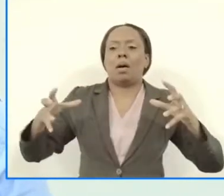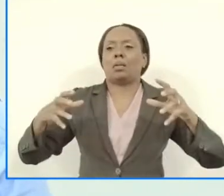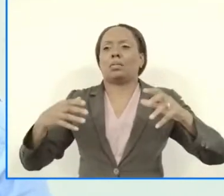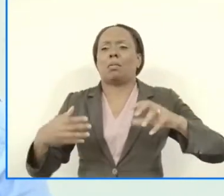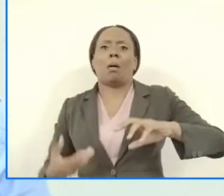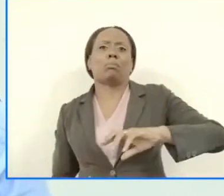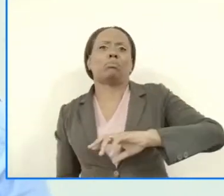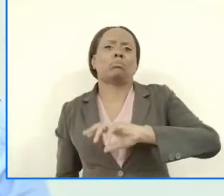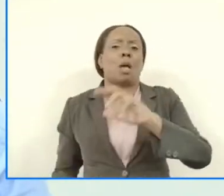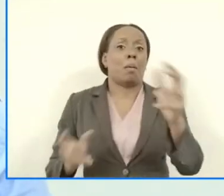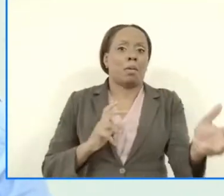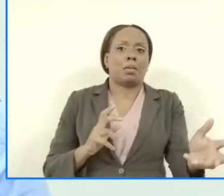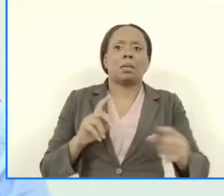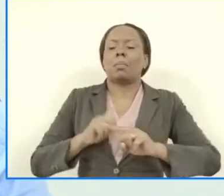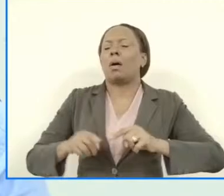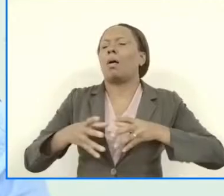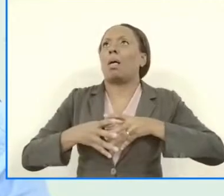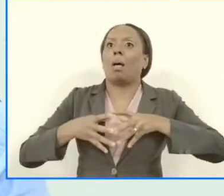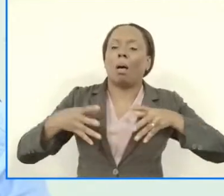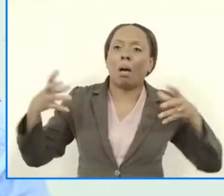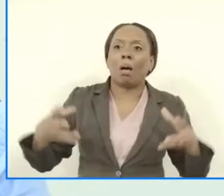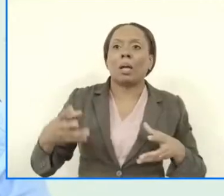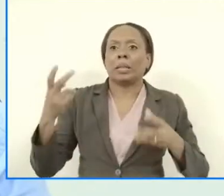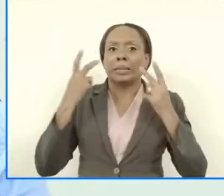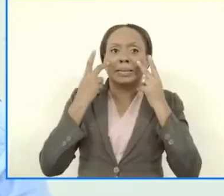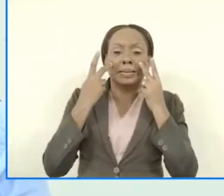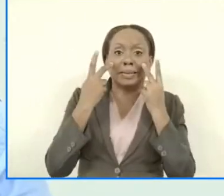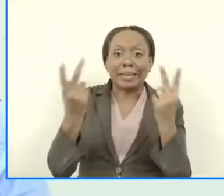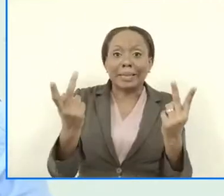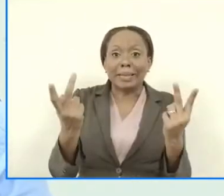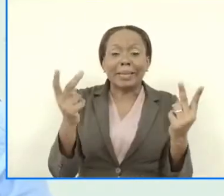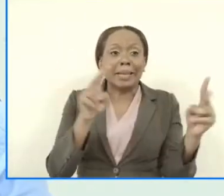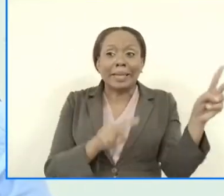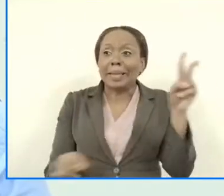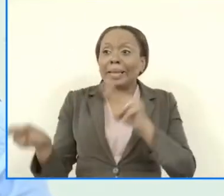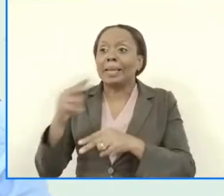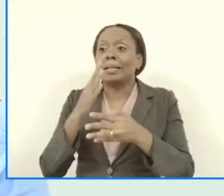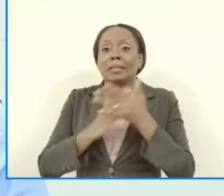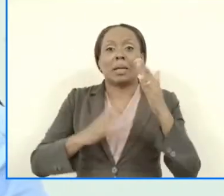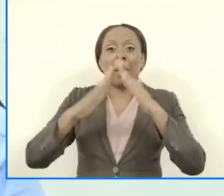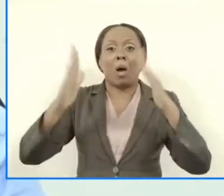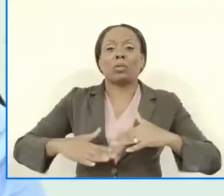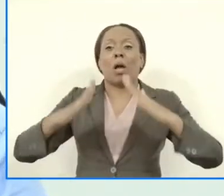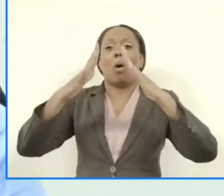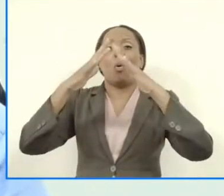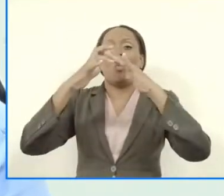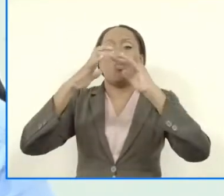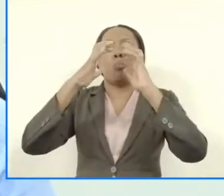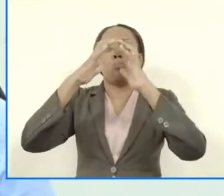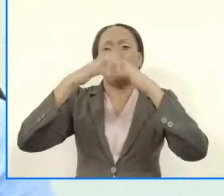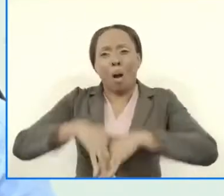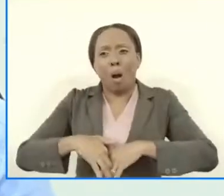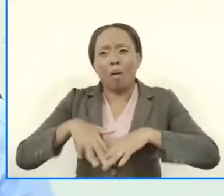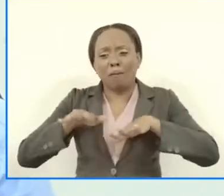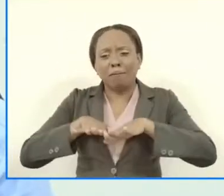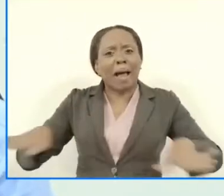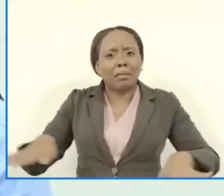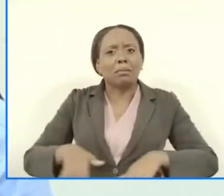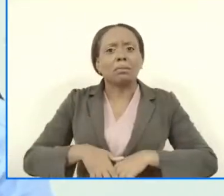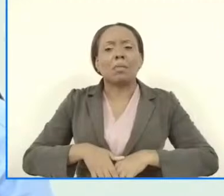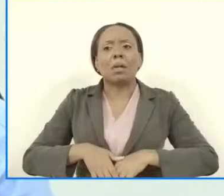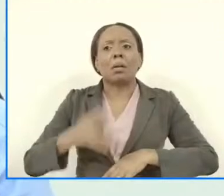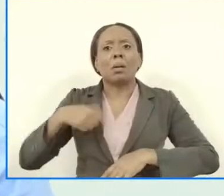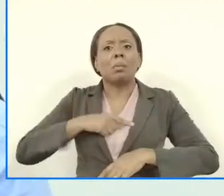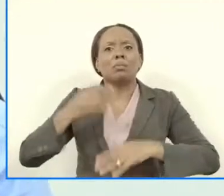that there was a lot of damage and destruction in Barbados, and we've seen a lot of houses flattened on the ground. We don't yet have a dollar figure as to what that